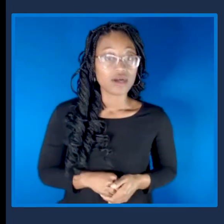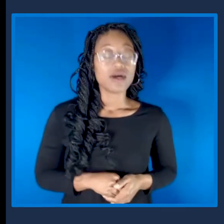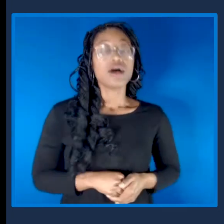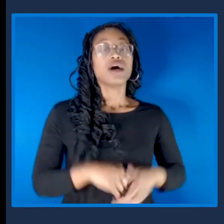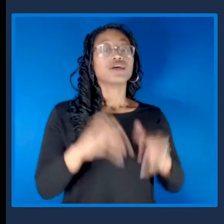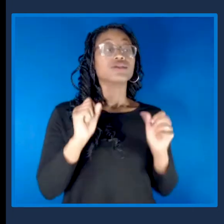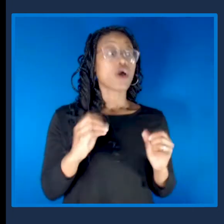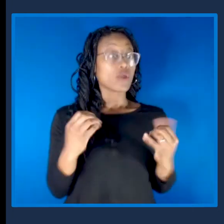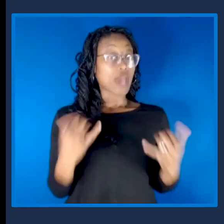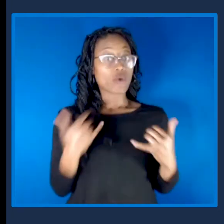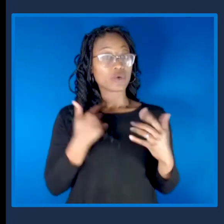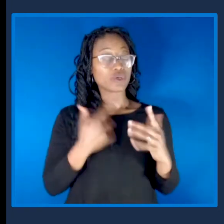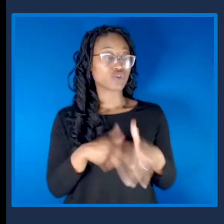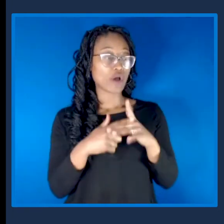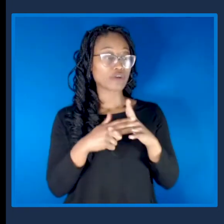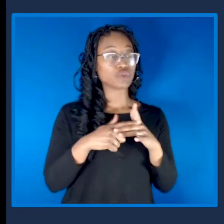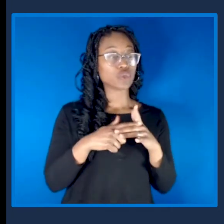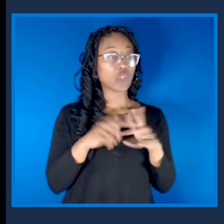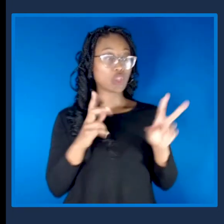at ensuring